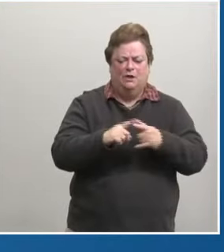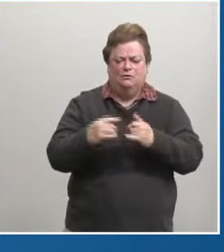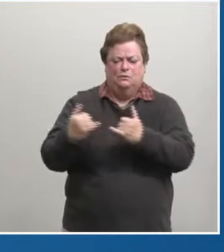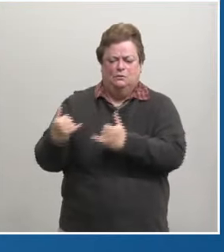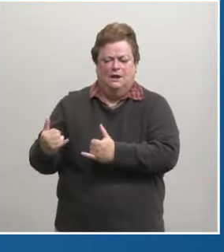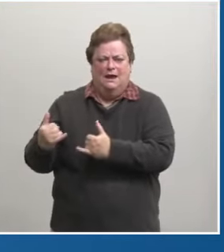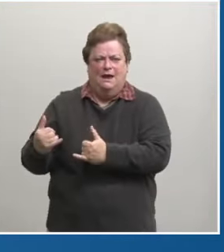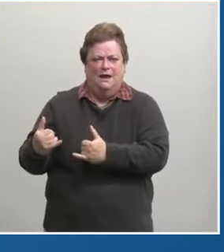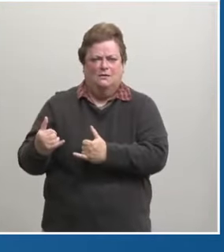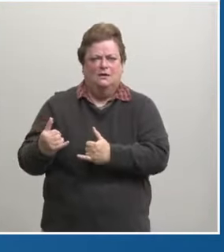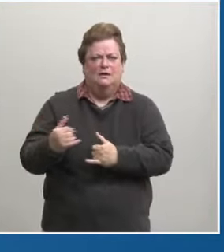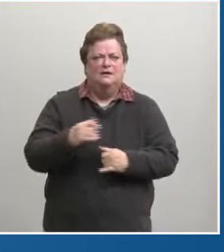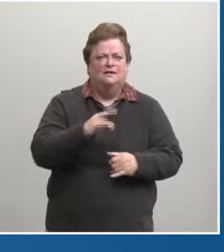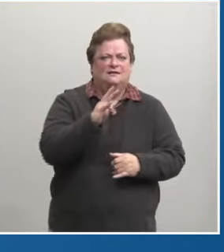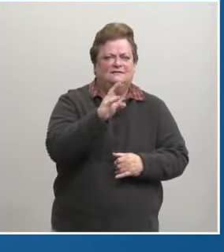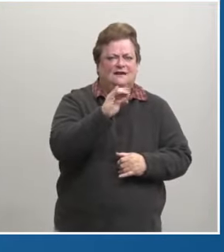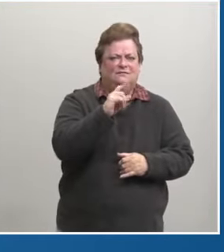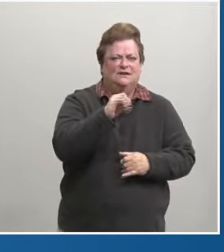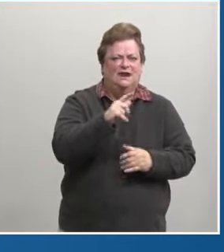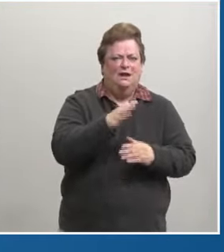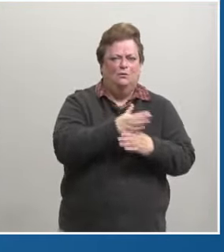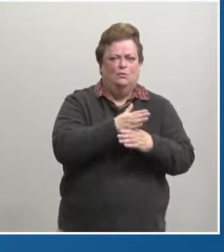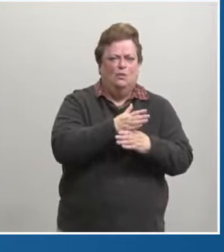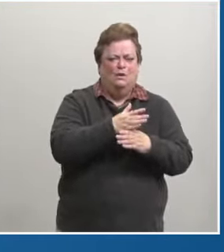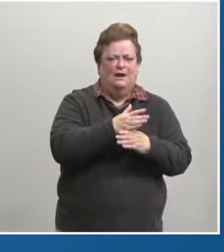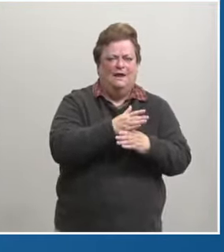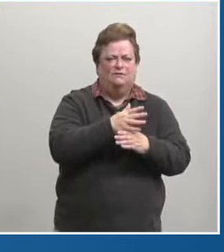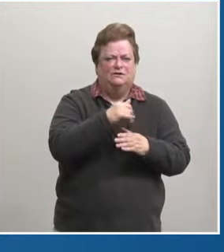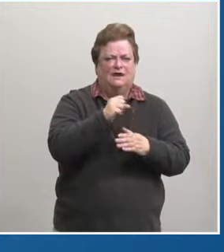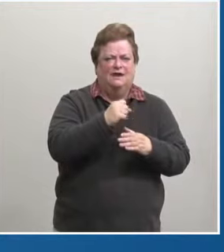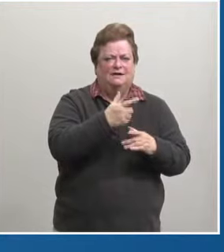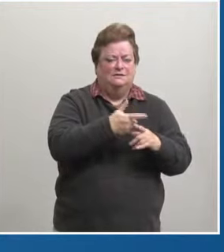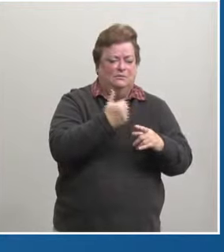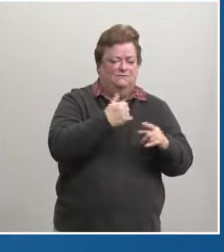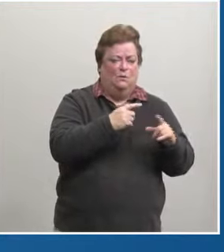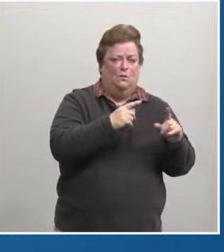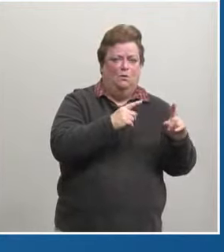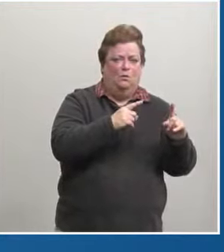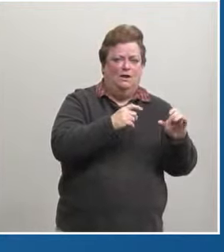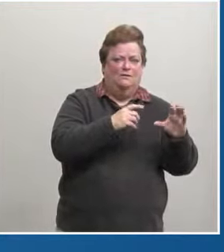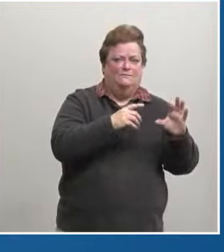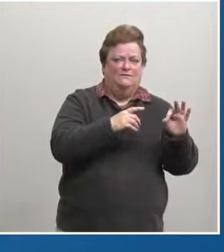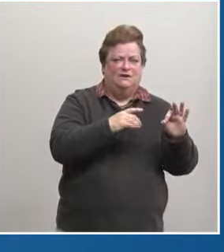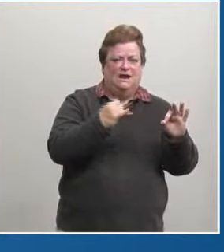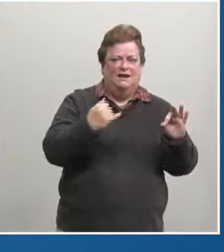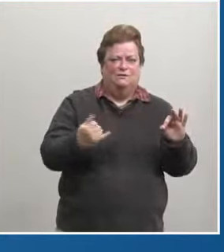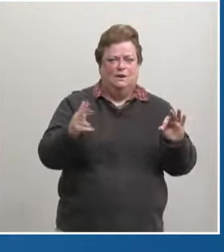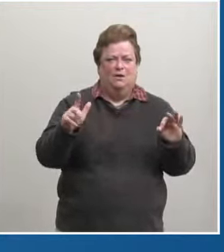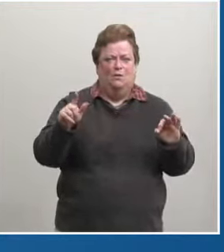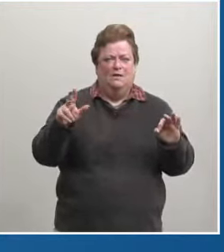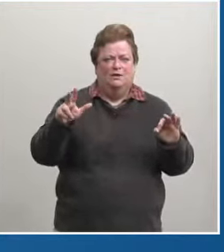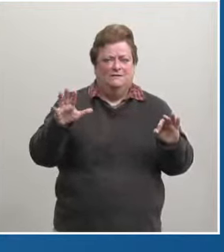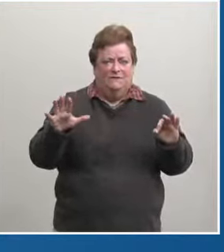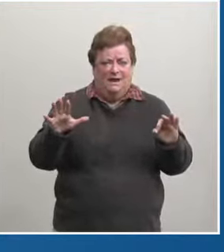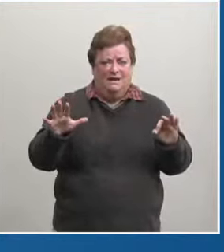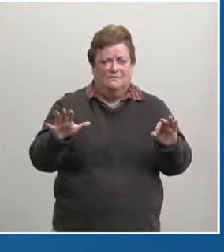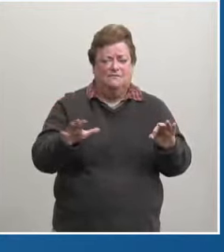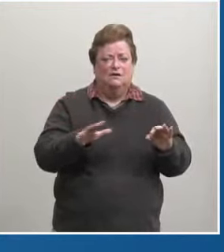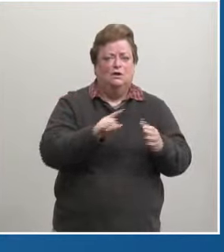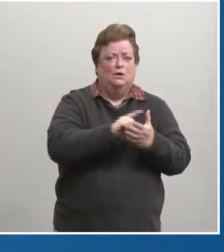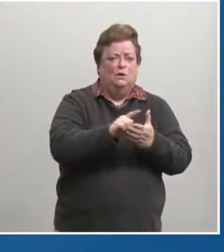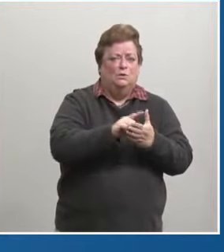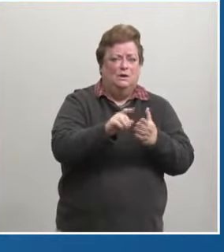The 7-day rolling average of new daily cases is down from 159 to 135. The weekly case count